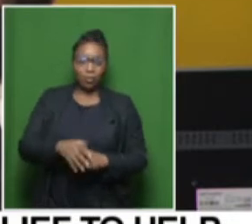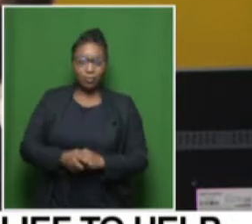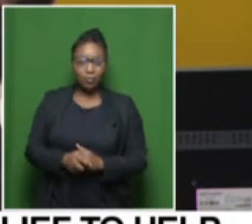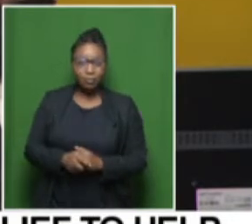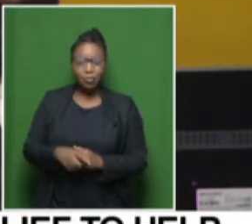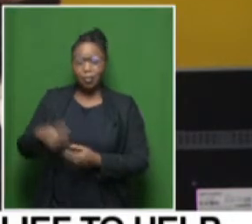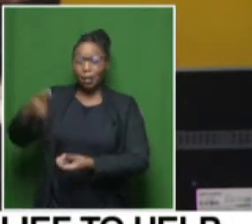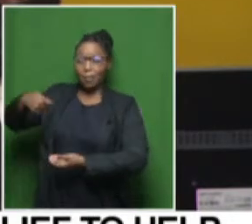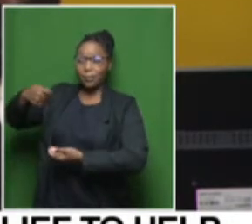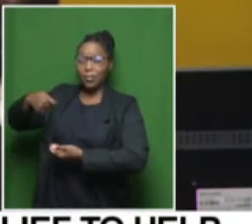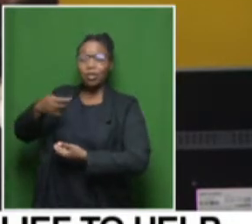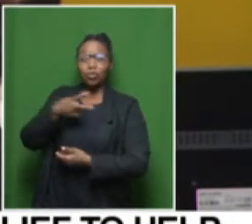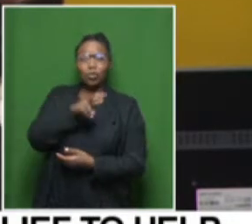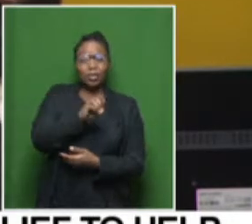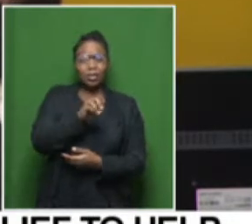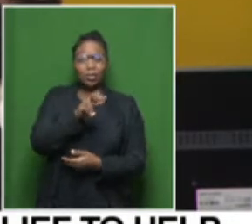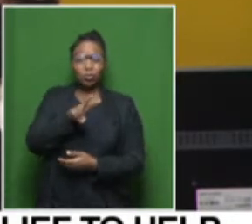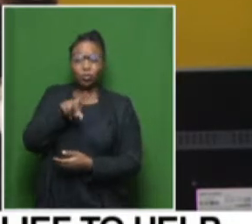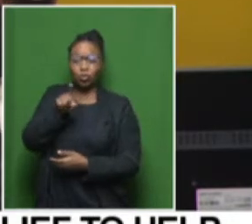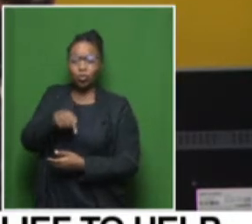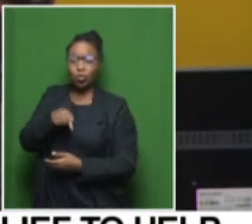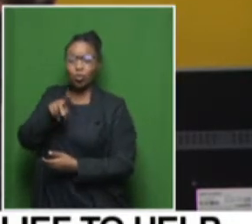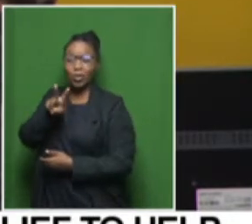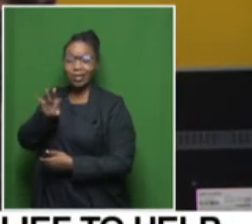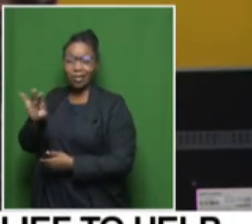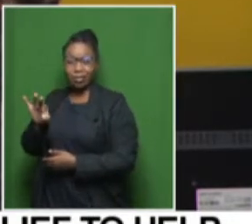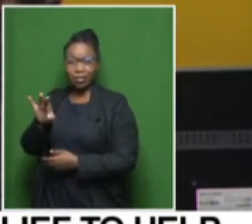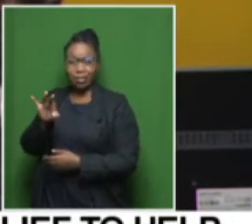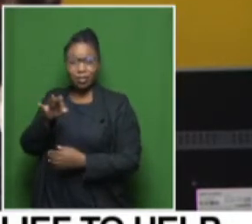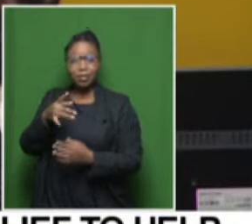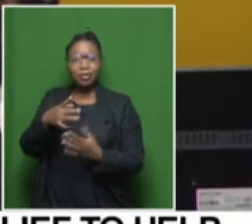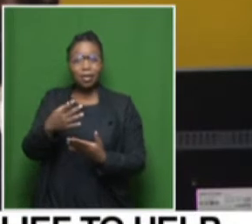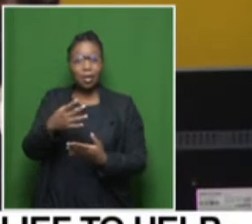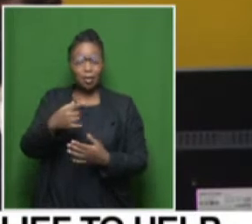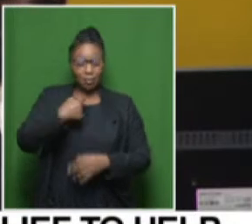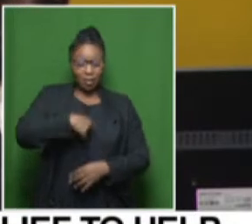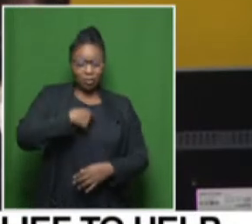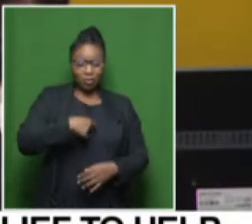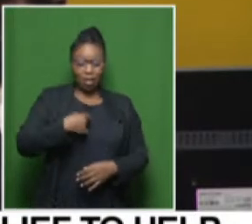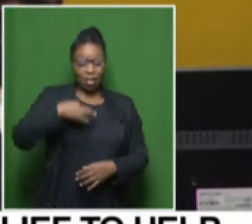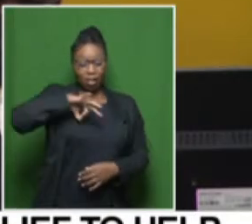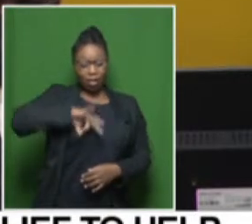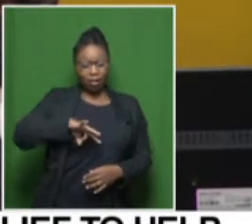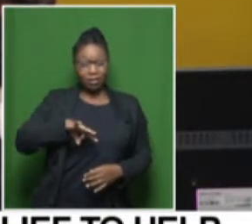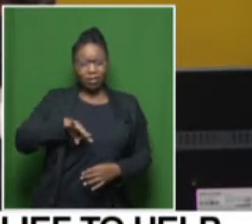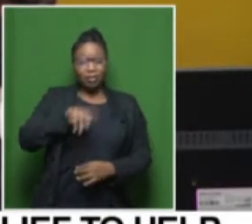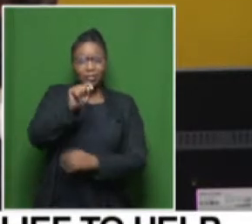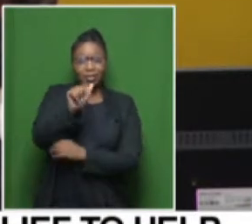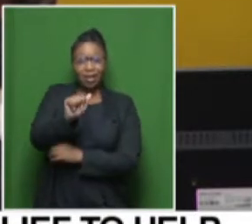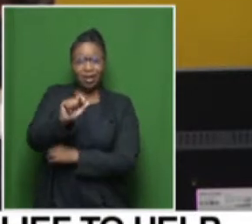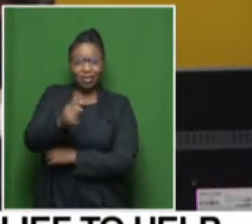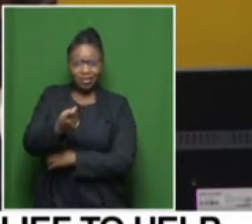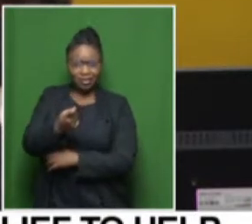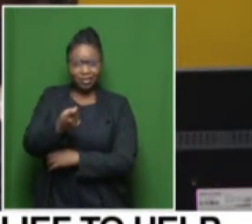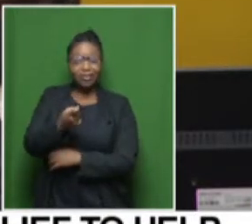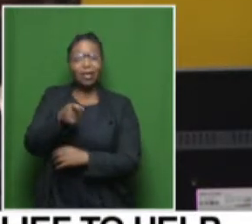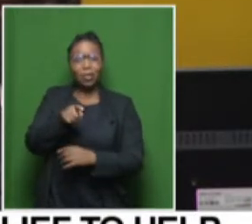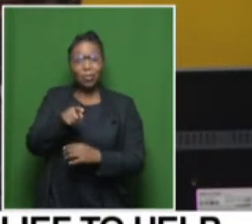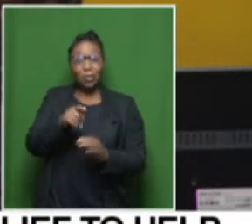2022-23 are as follows. The personal income tax bracket and rebates will be adjusted